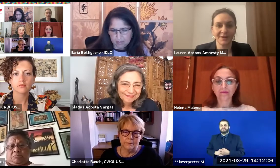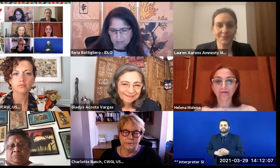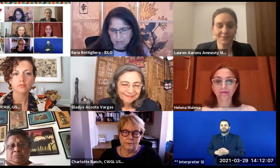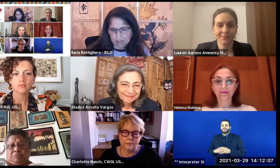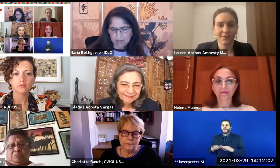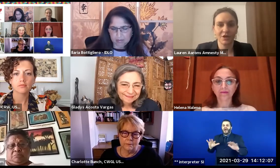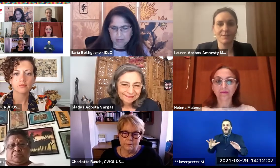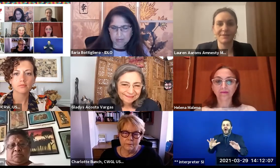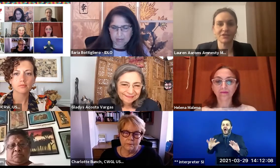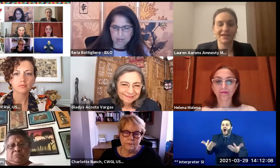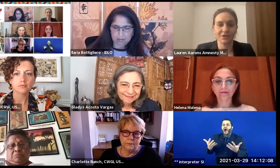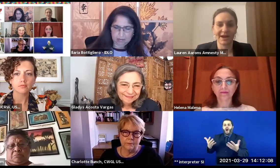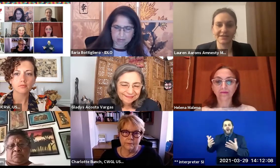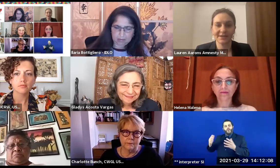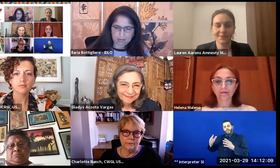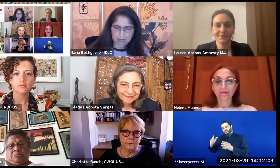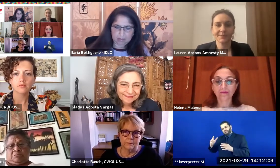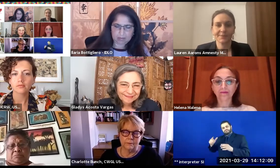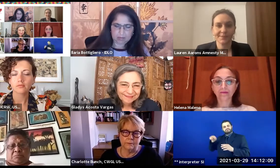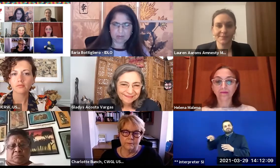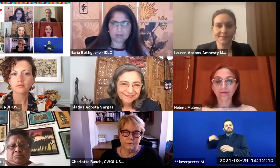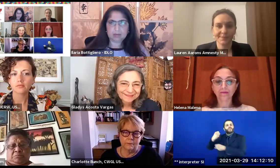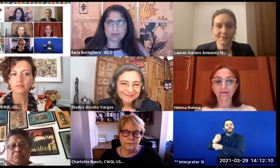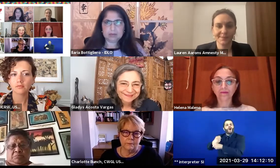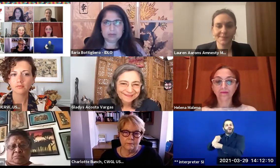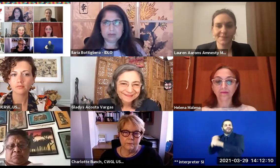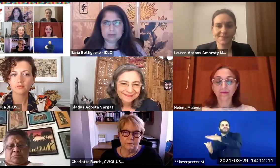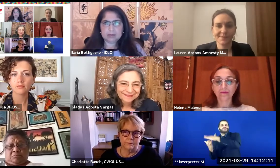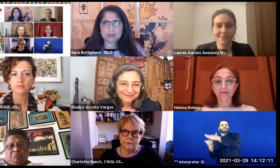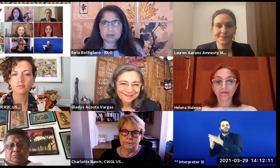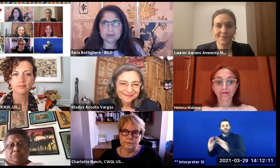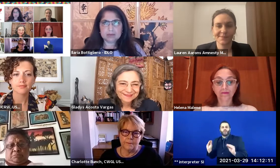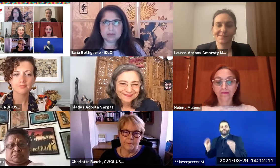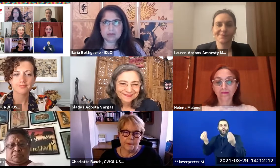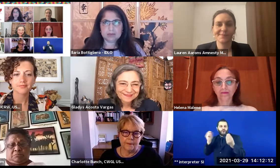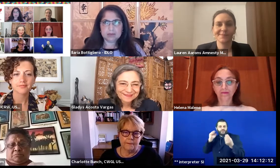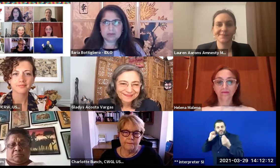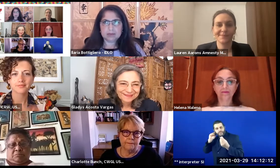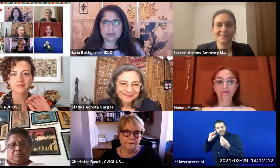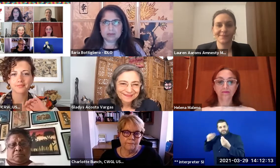question? You can maybe just raise your hand.